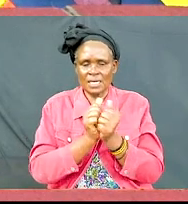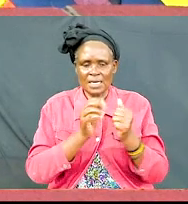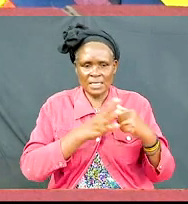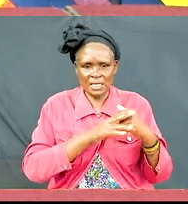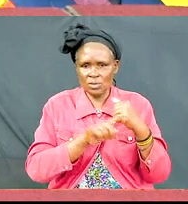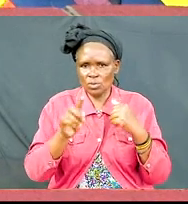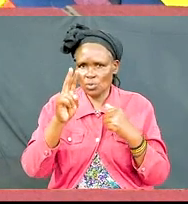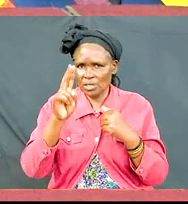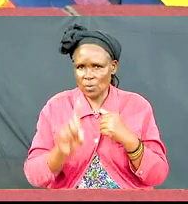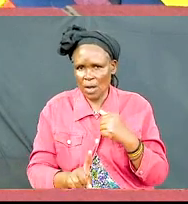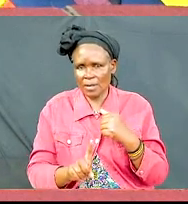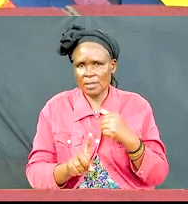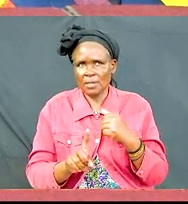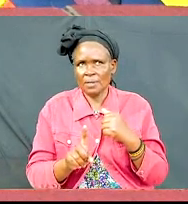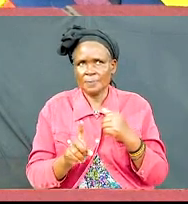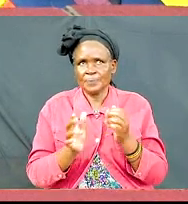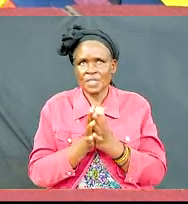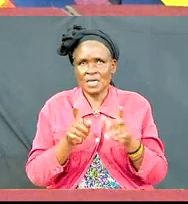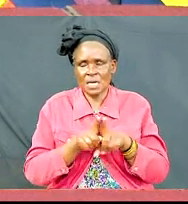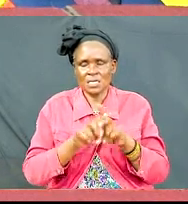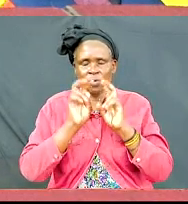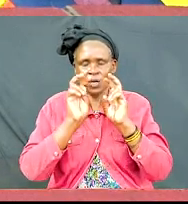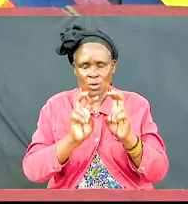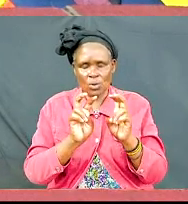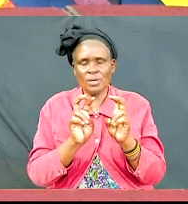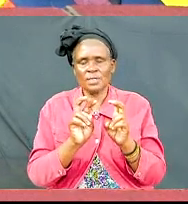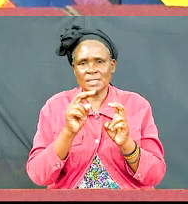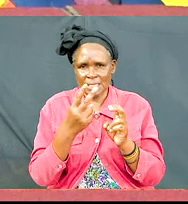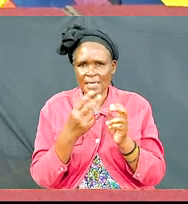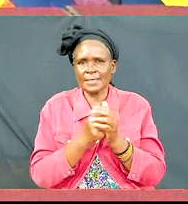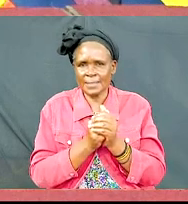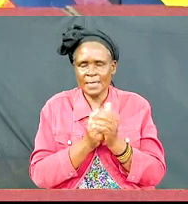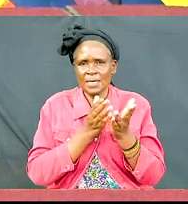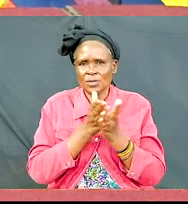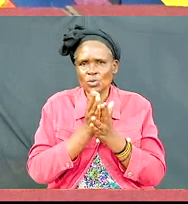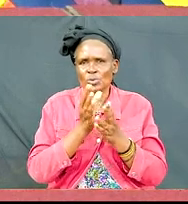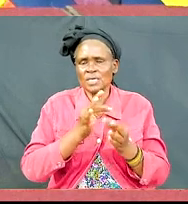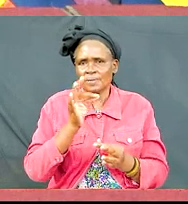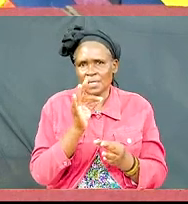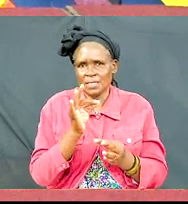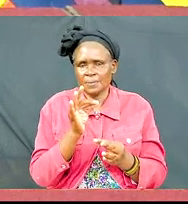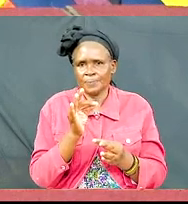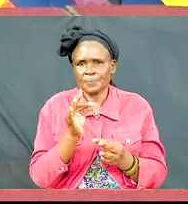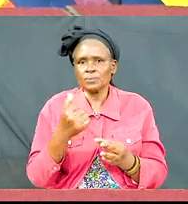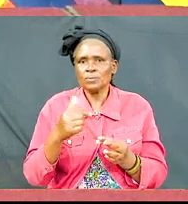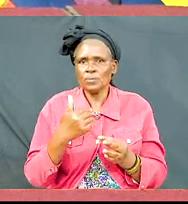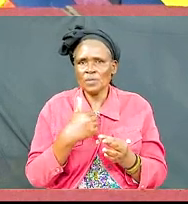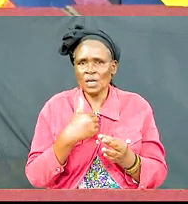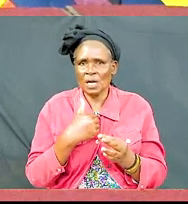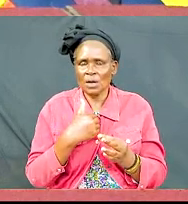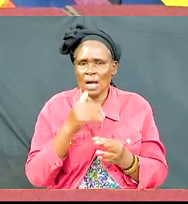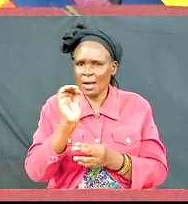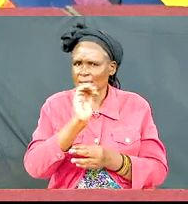21. And as we look at the subject, giving the Spirit and peace, we ask the